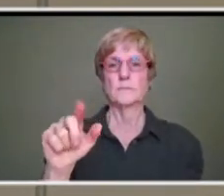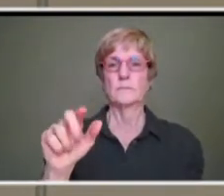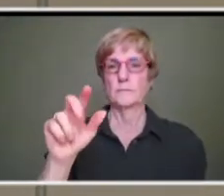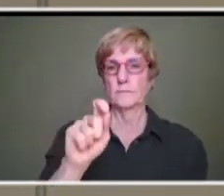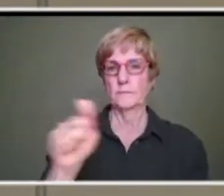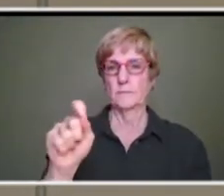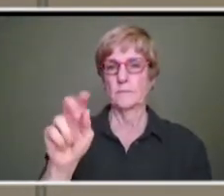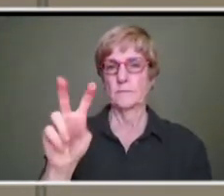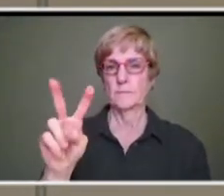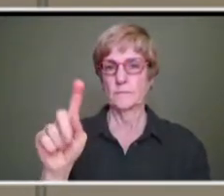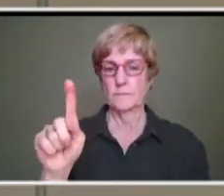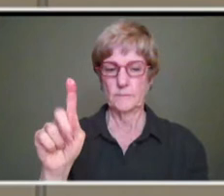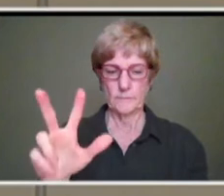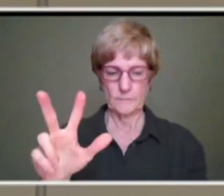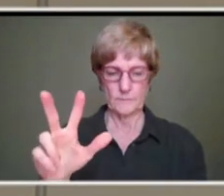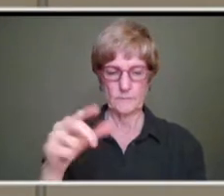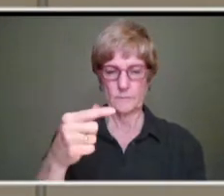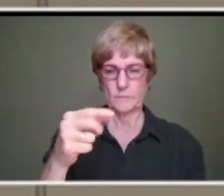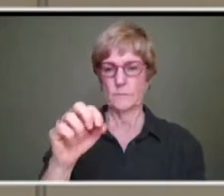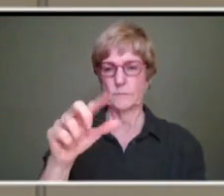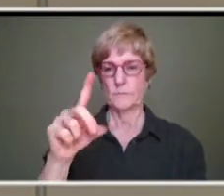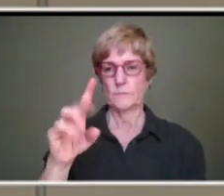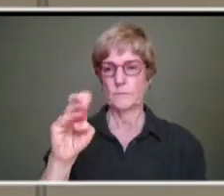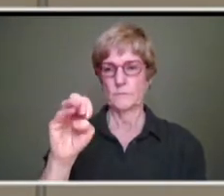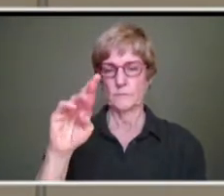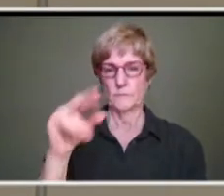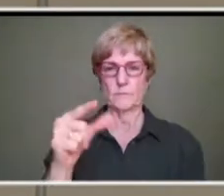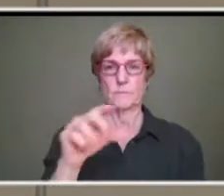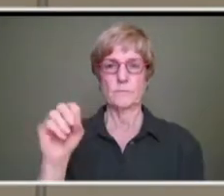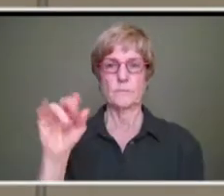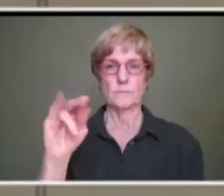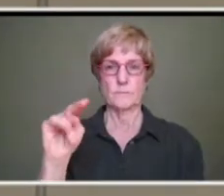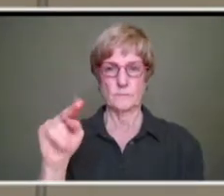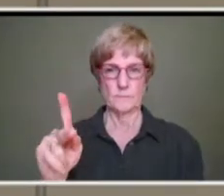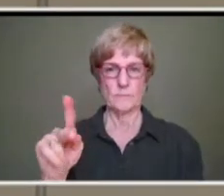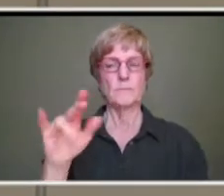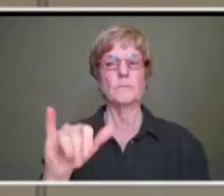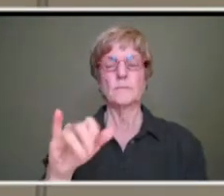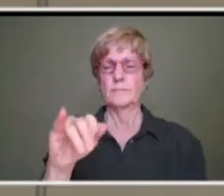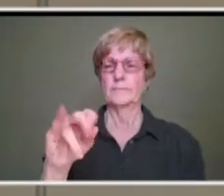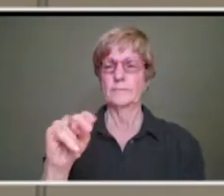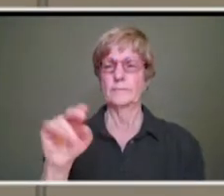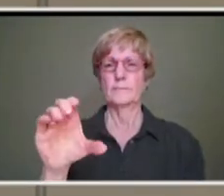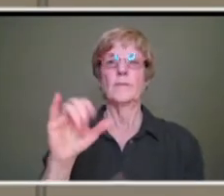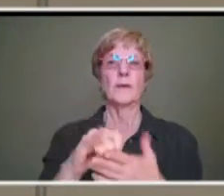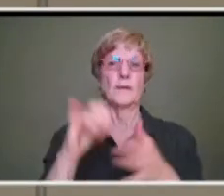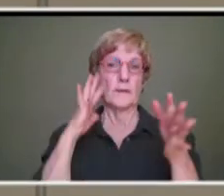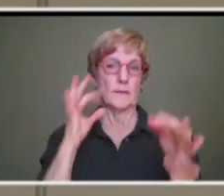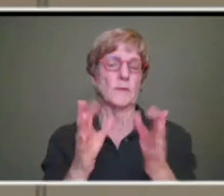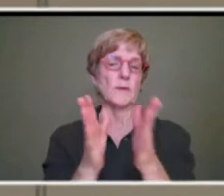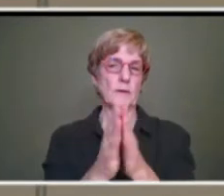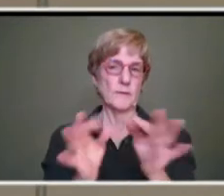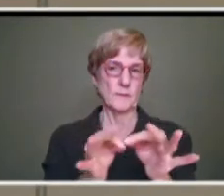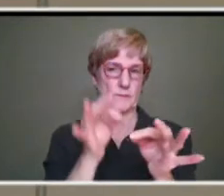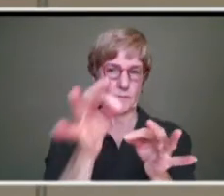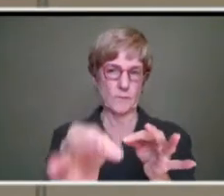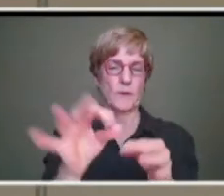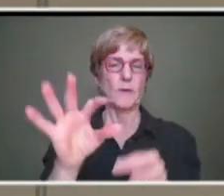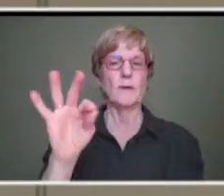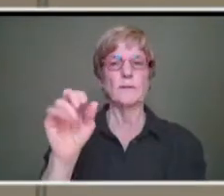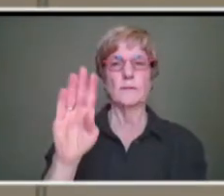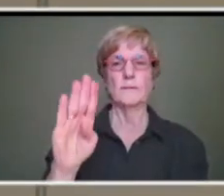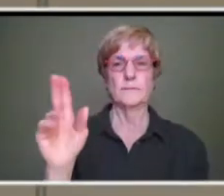2021-213 by Goldberg Companies Incorporated is a decision that has asked to be deferred until February